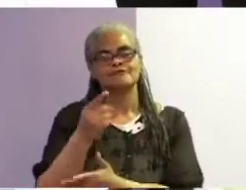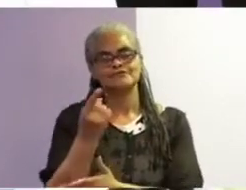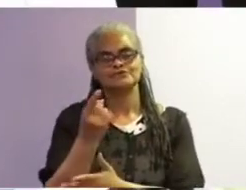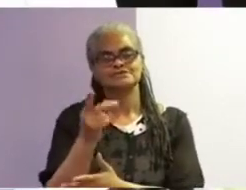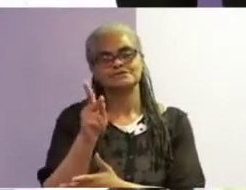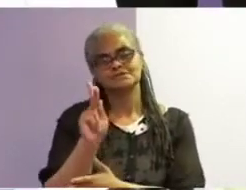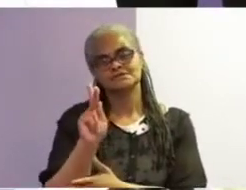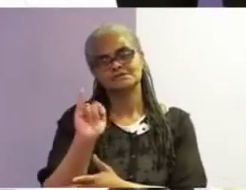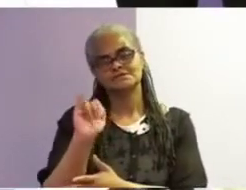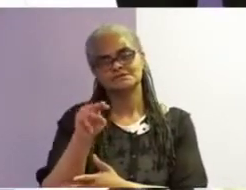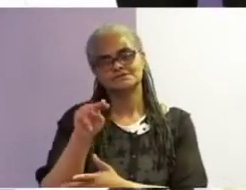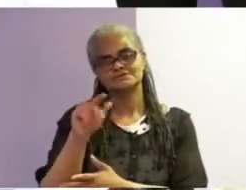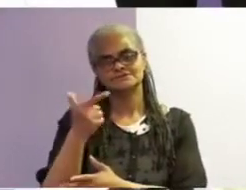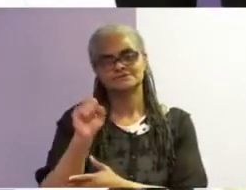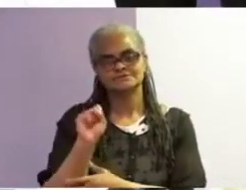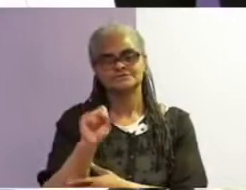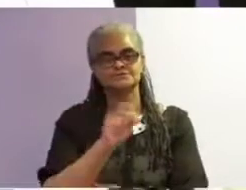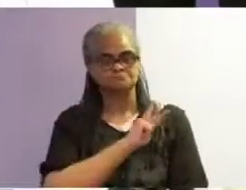Kings.